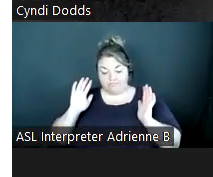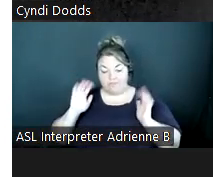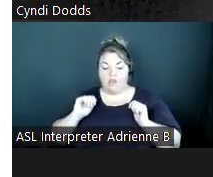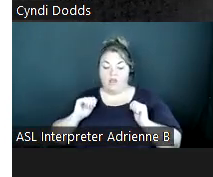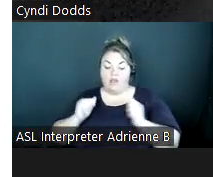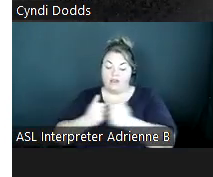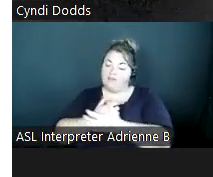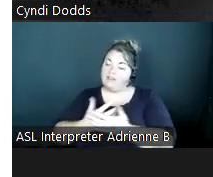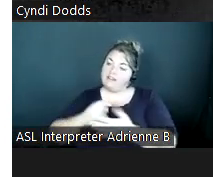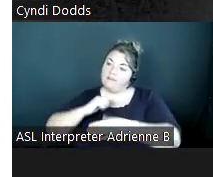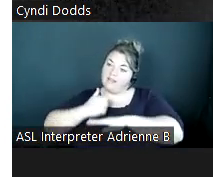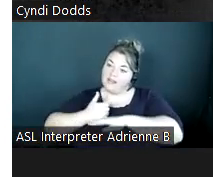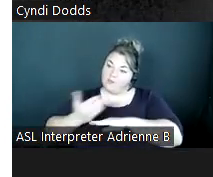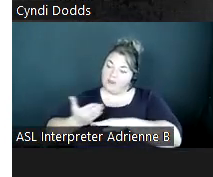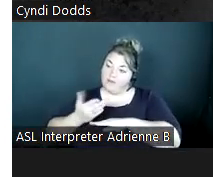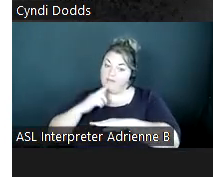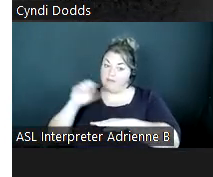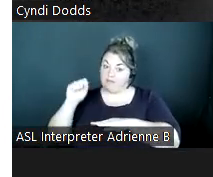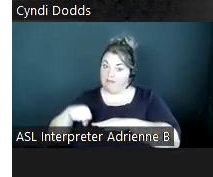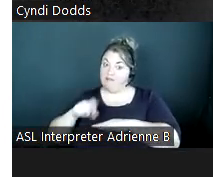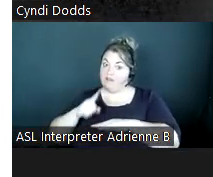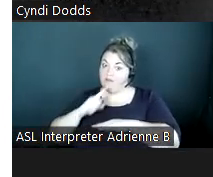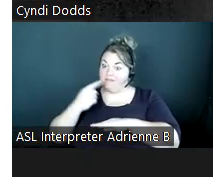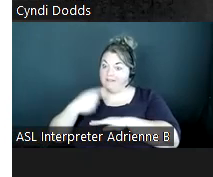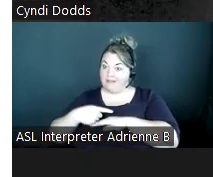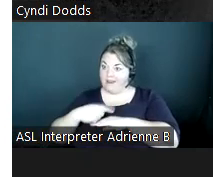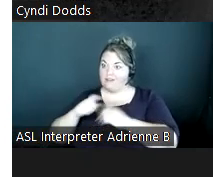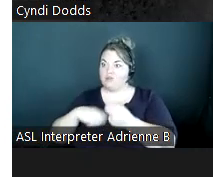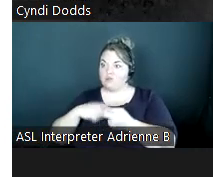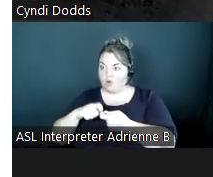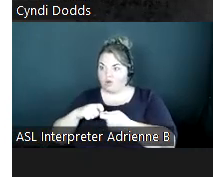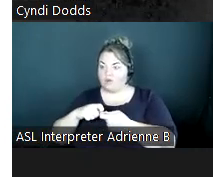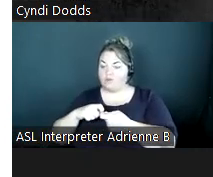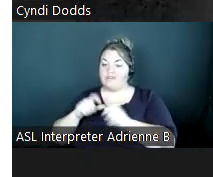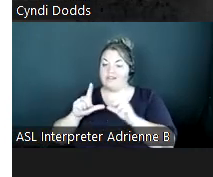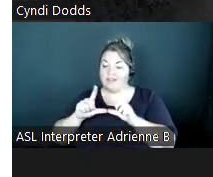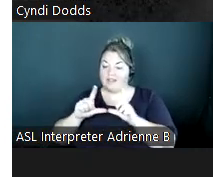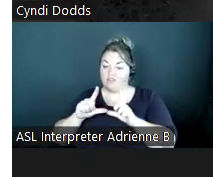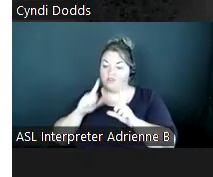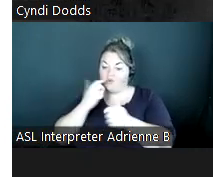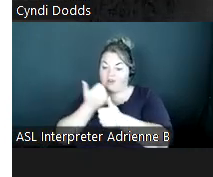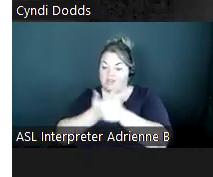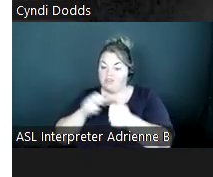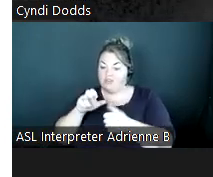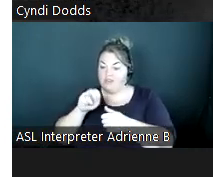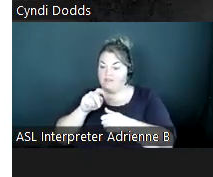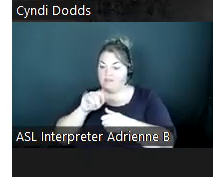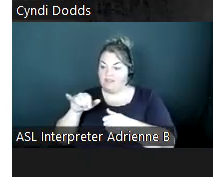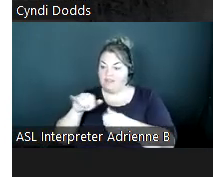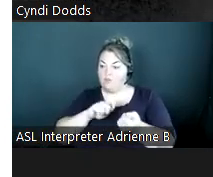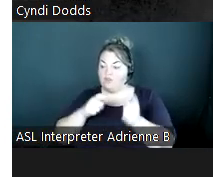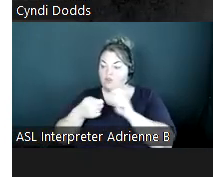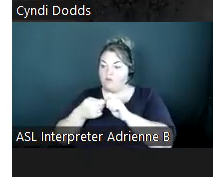that's been laid out right here is that, yes, there is a date certain at which the licensure for each entity switches over